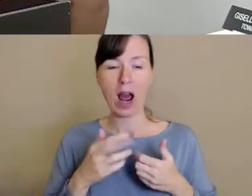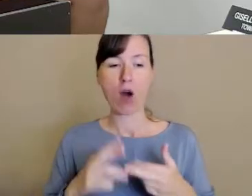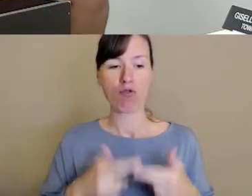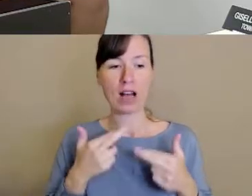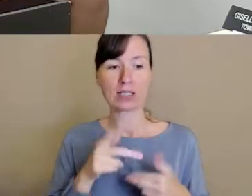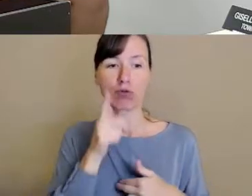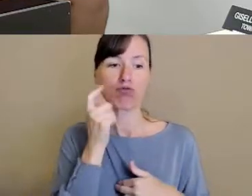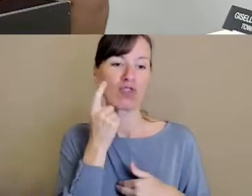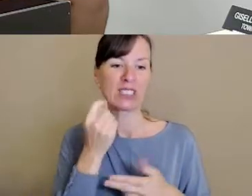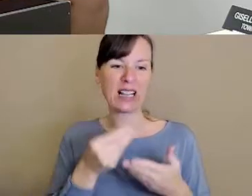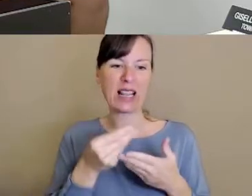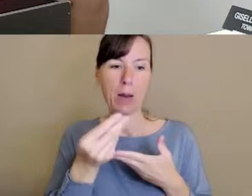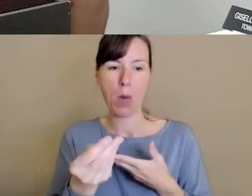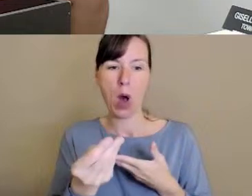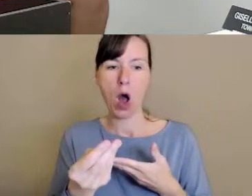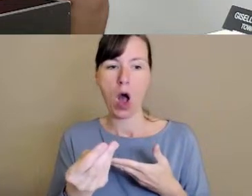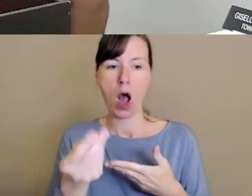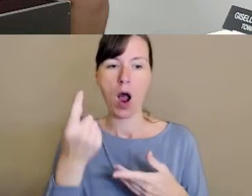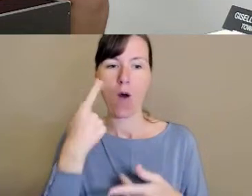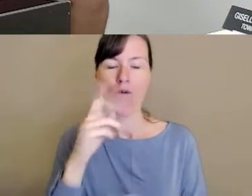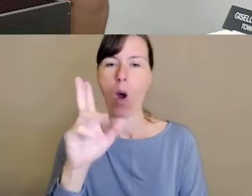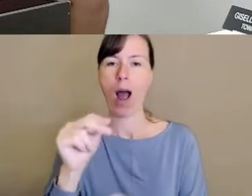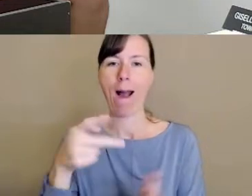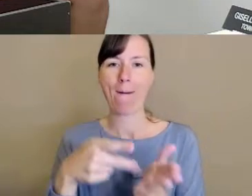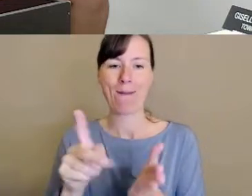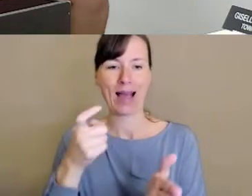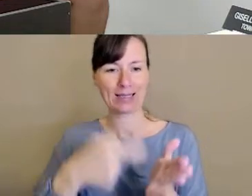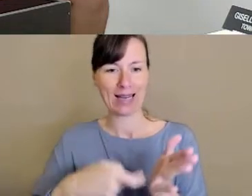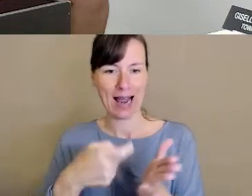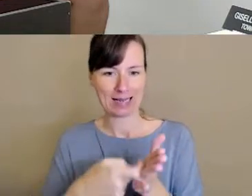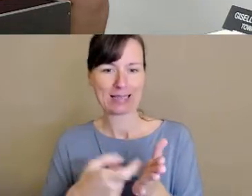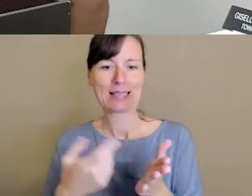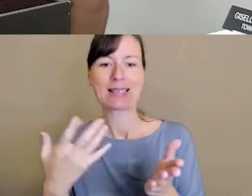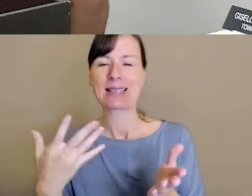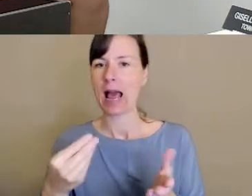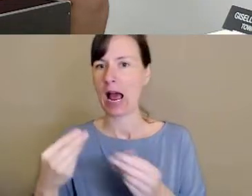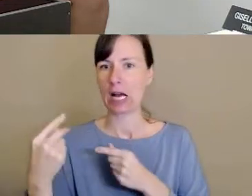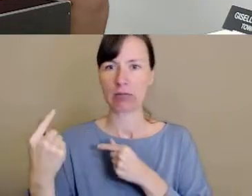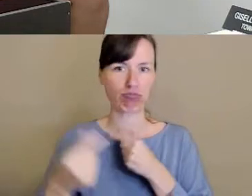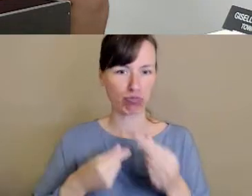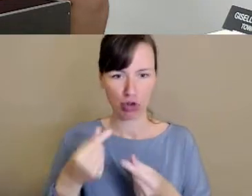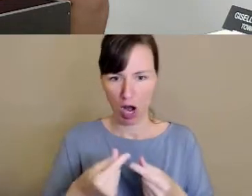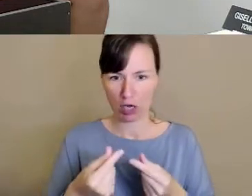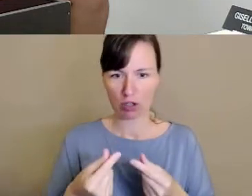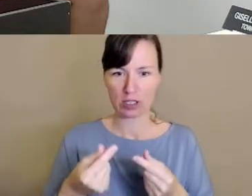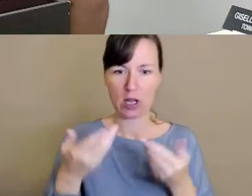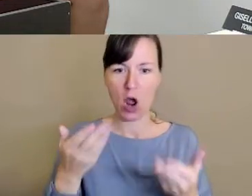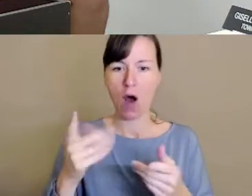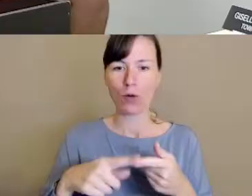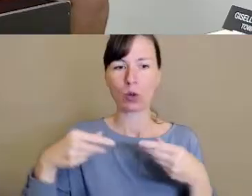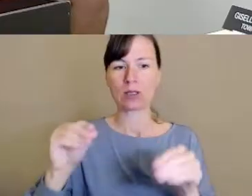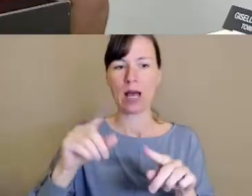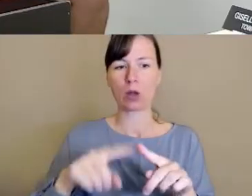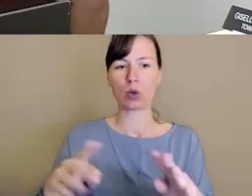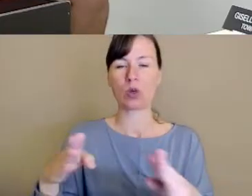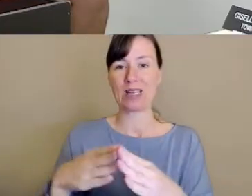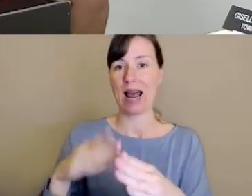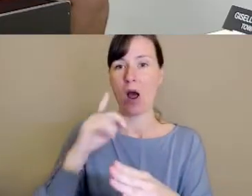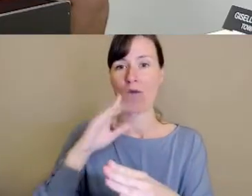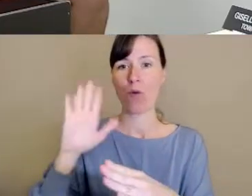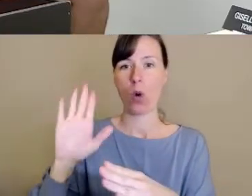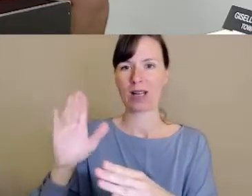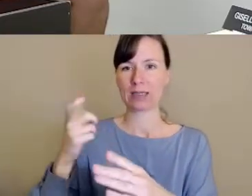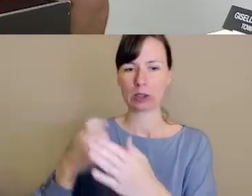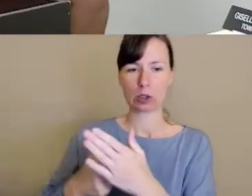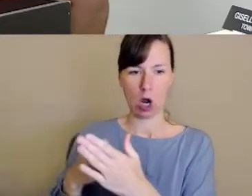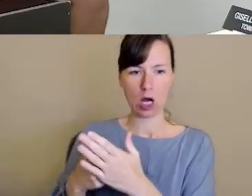generously offered to sell the town for his cost. I had lived in Cheverly for more than 10 years when I was first